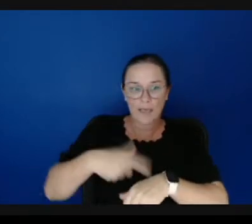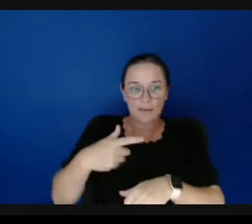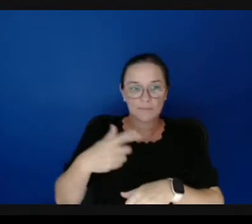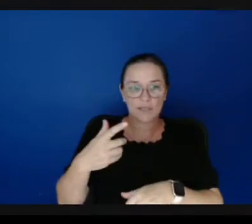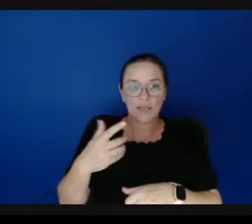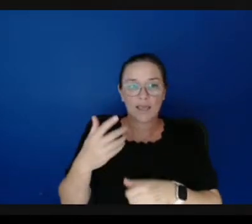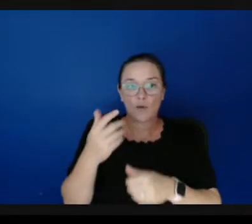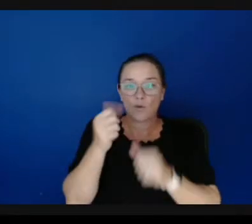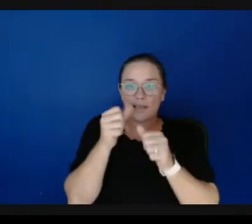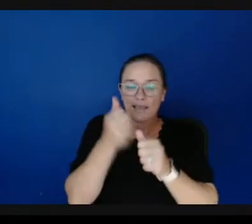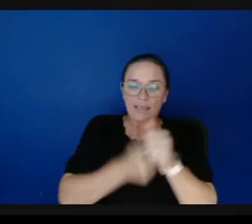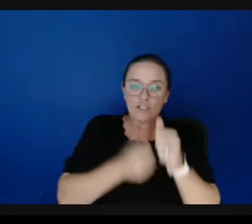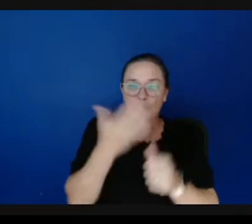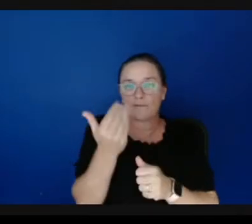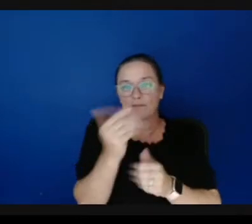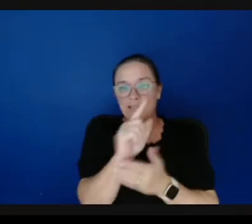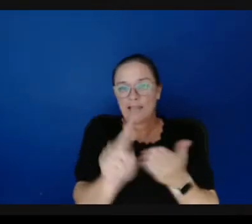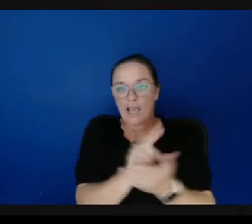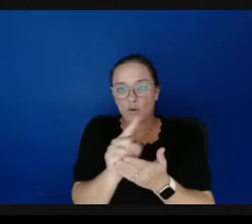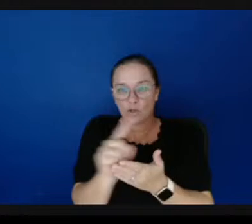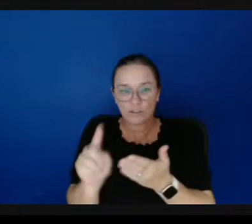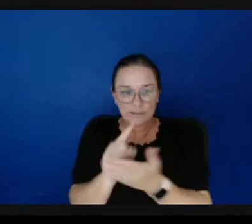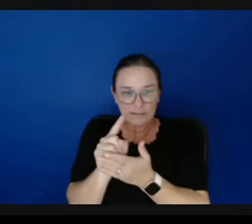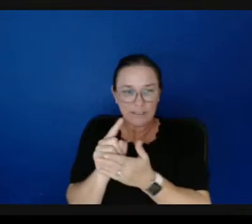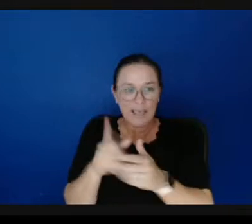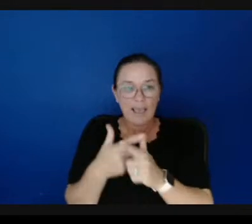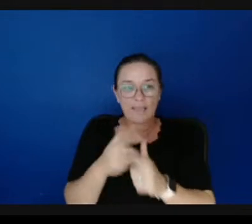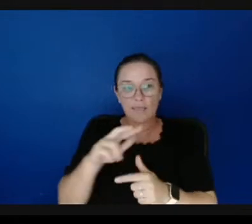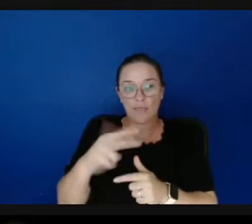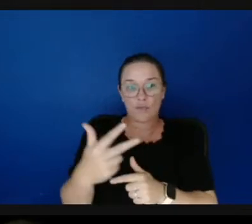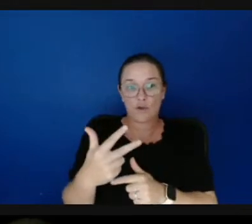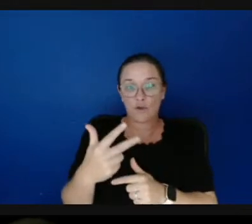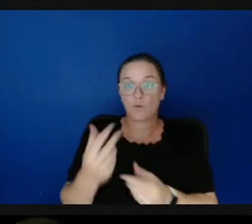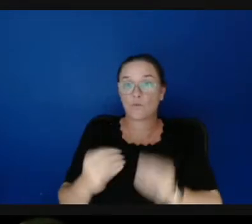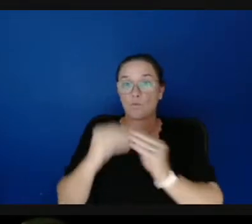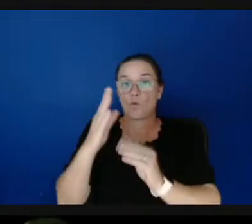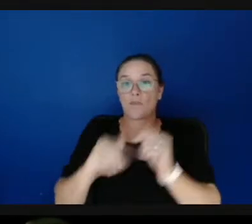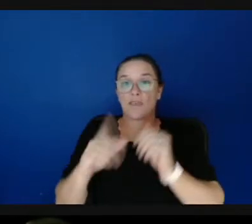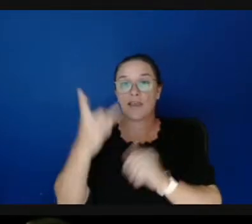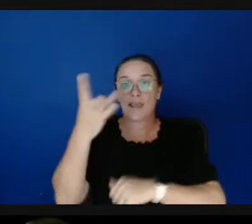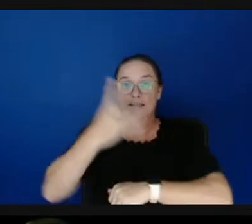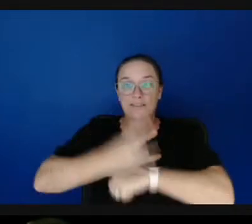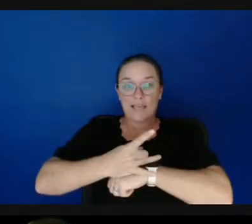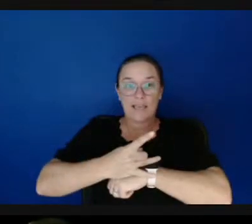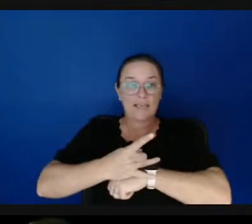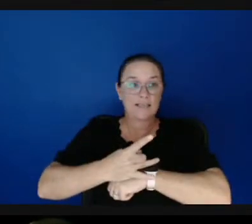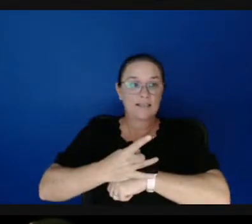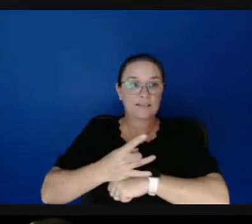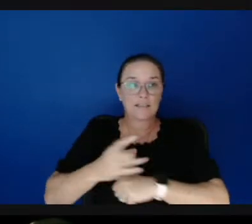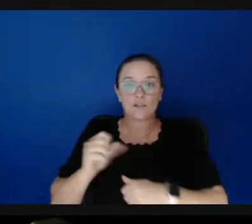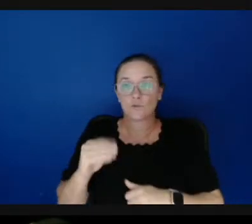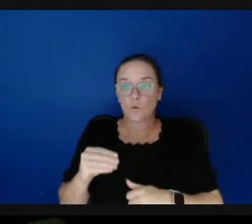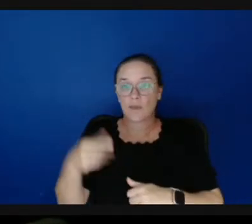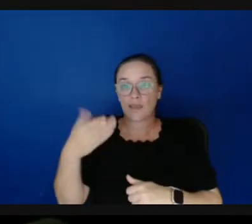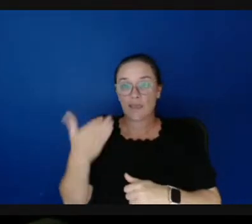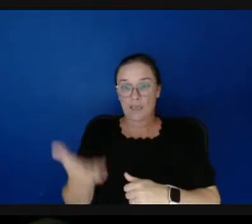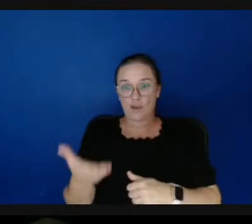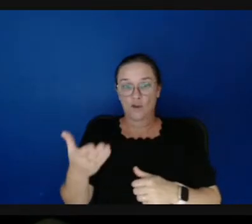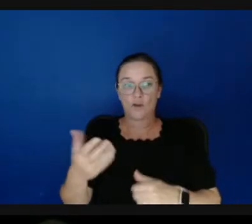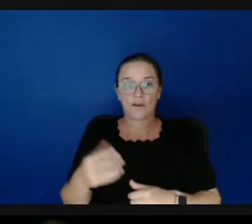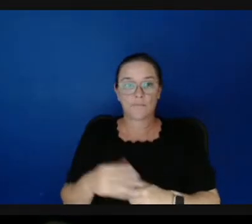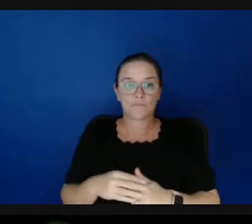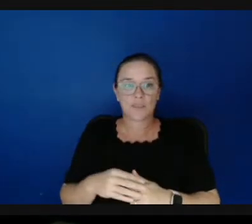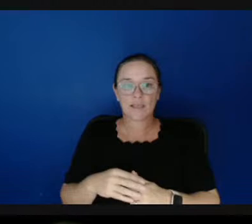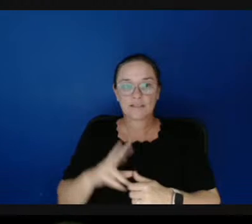hours each. The third episode lasted over 8 days. And so here we are on the second day of our episode